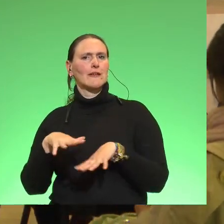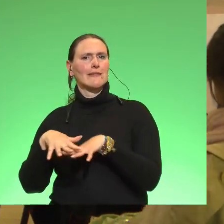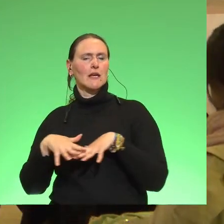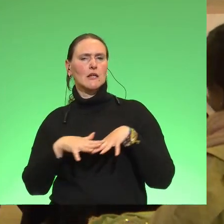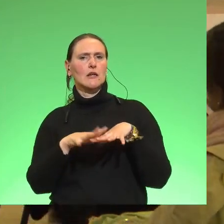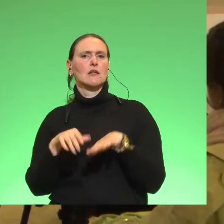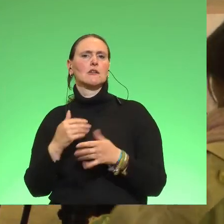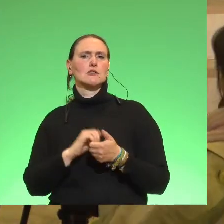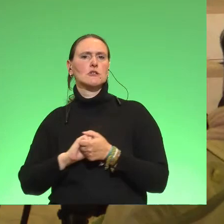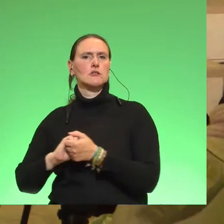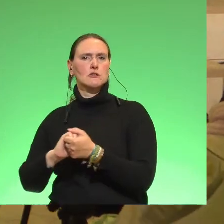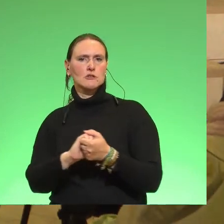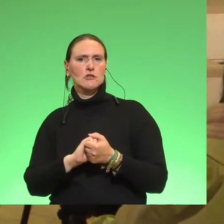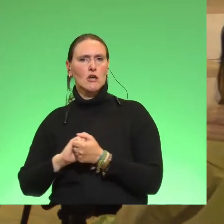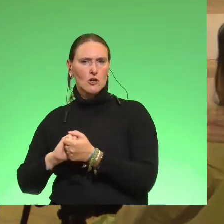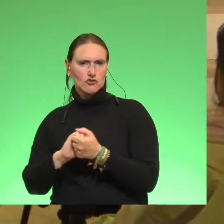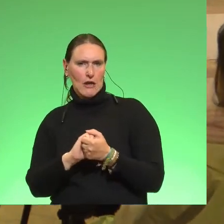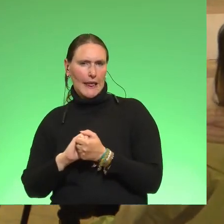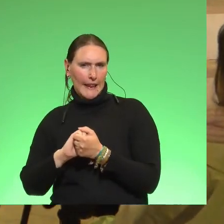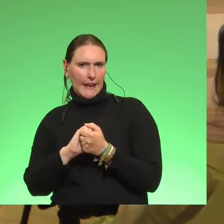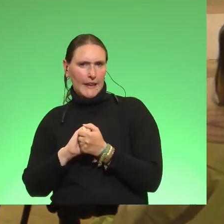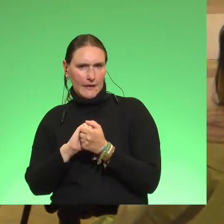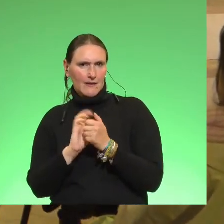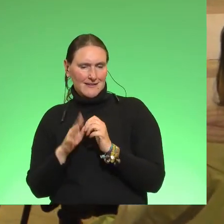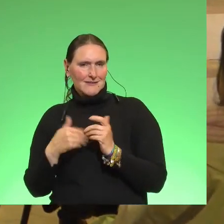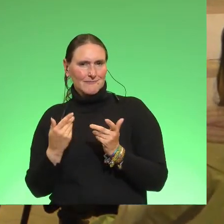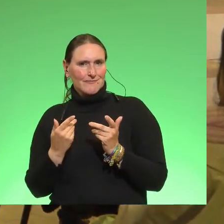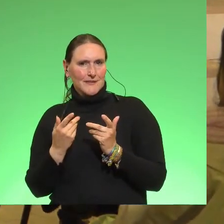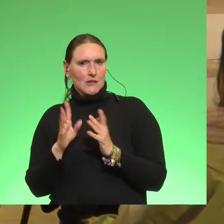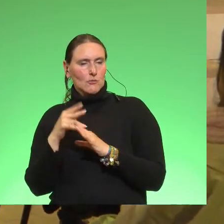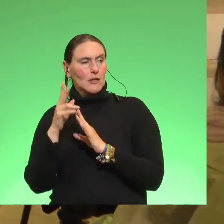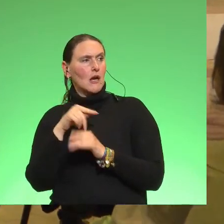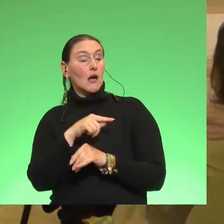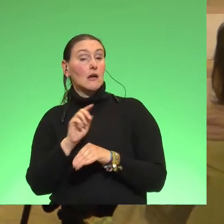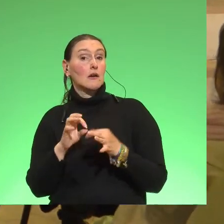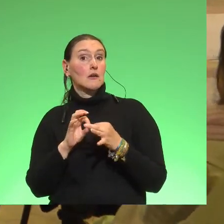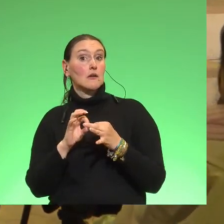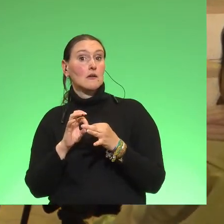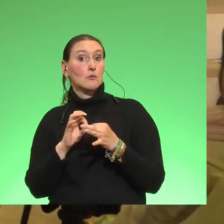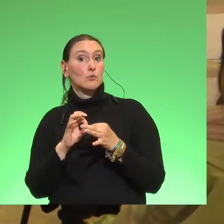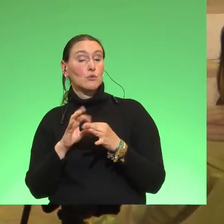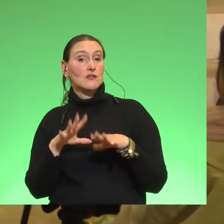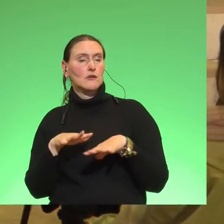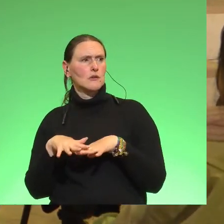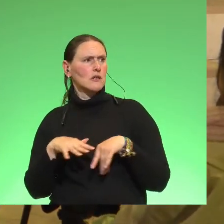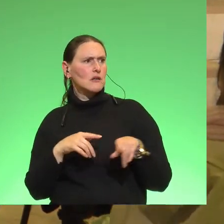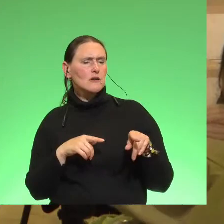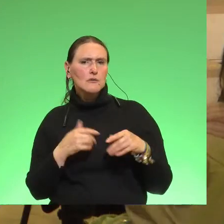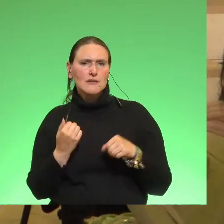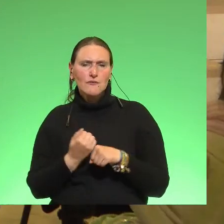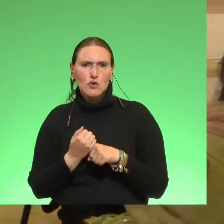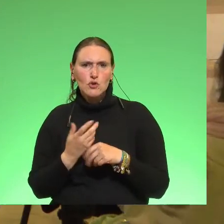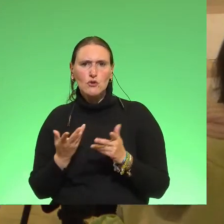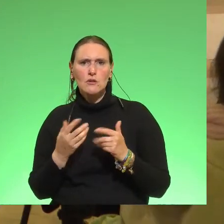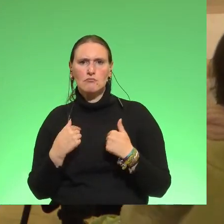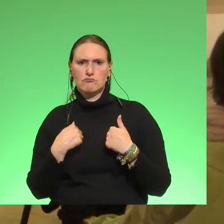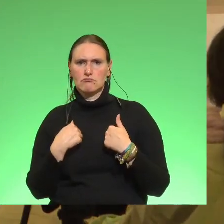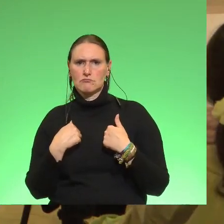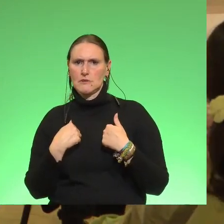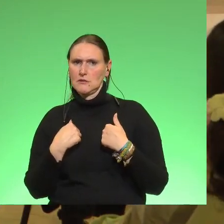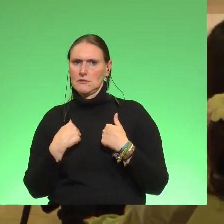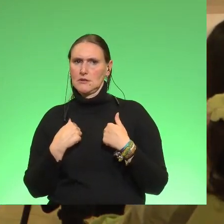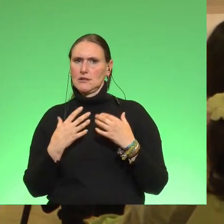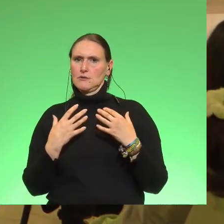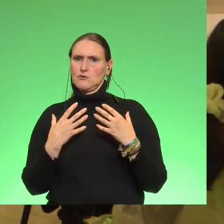obligation? Something like that, right? Without networks. No, sorry, what was the word? Because I'd really like to be able to